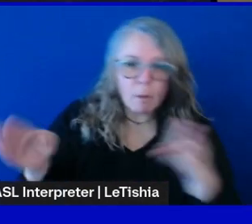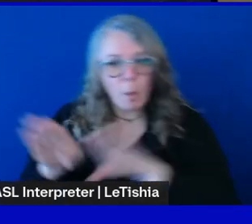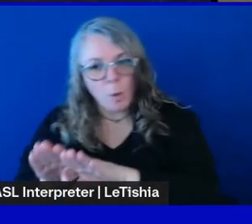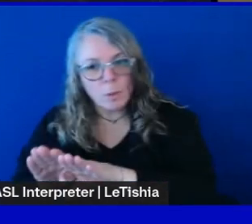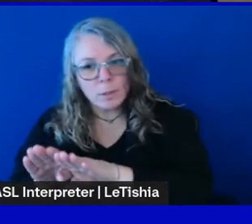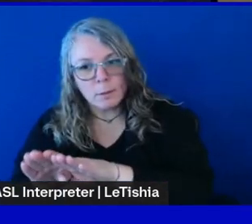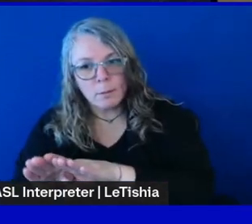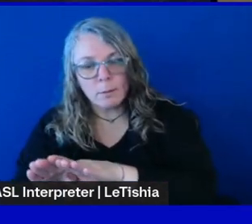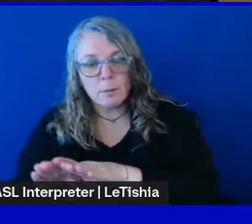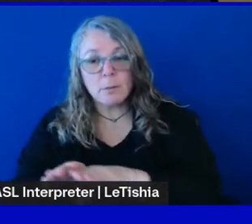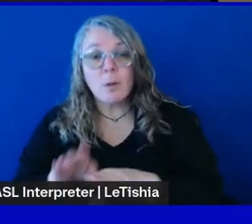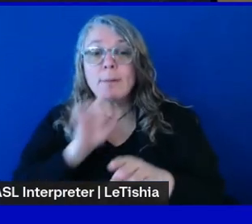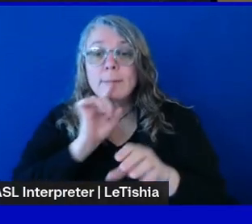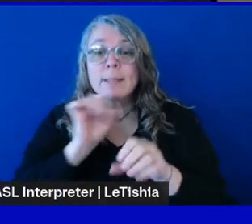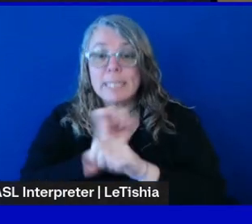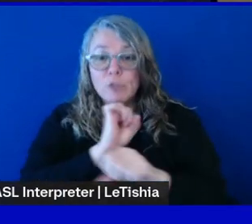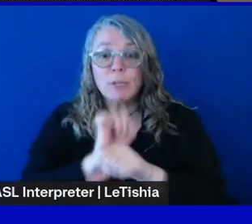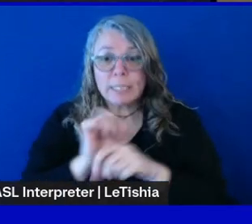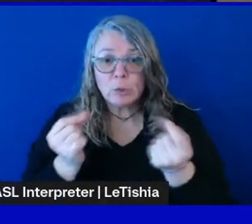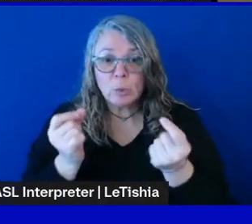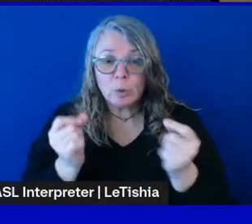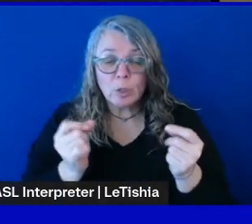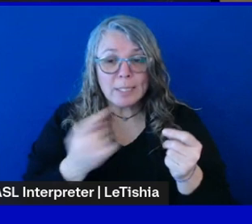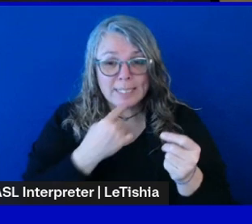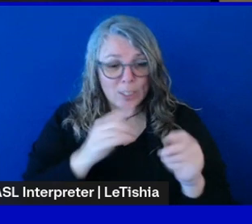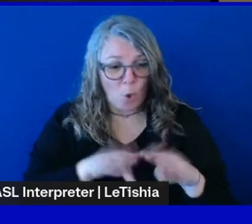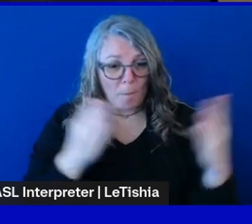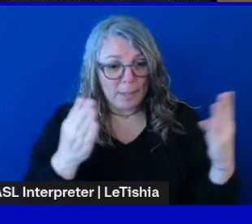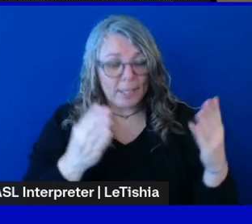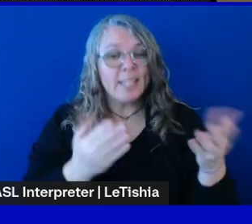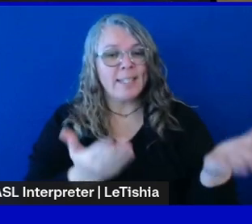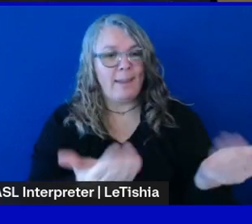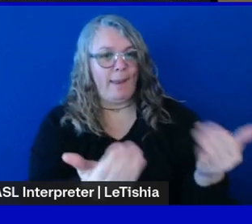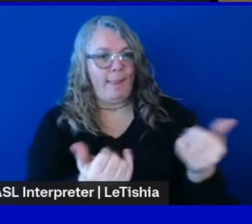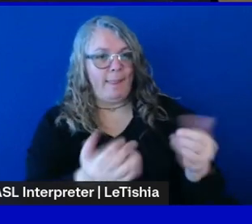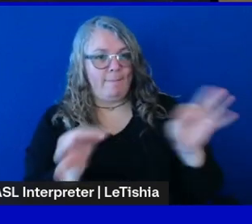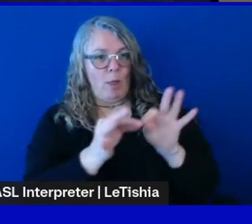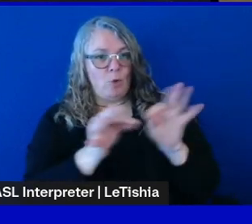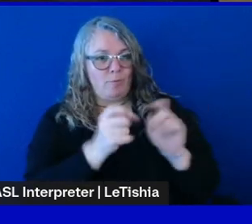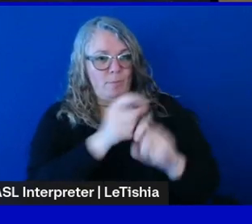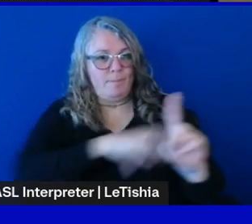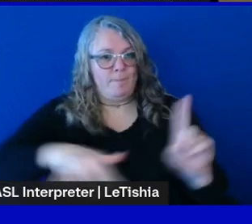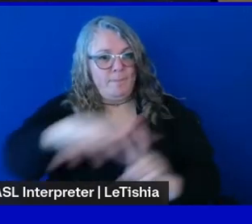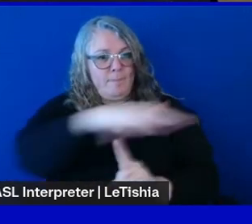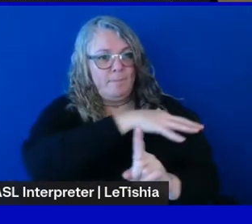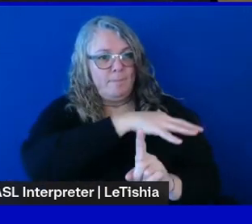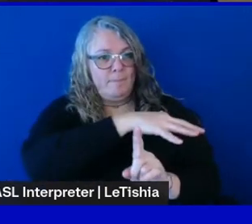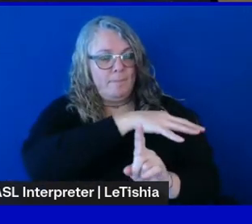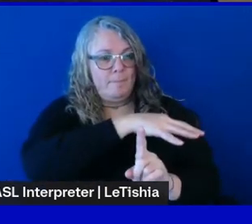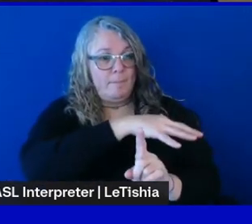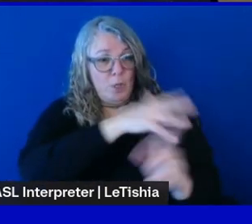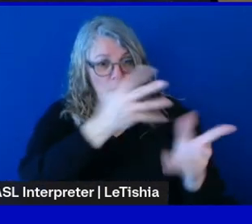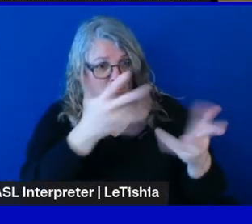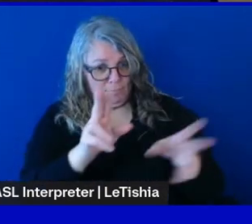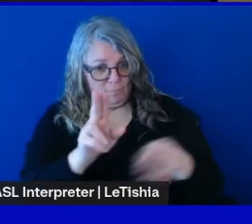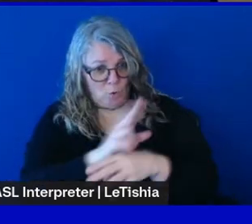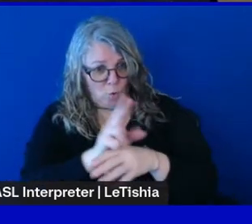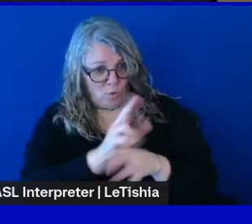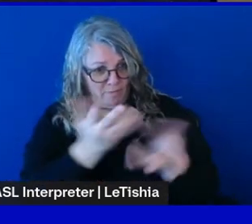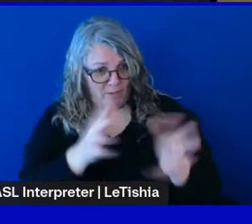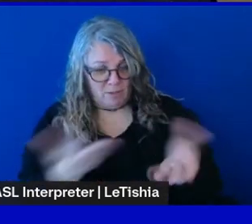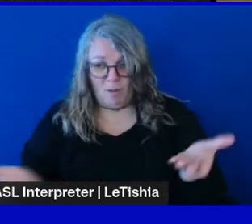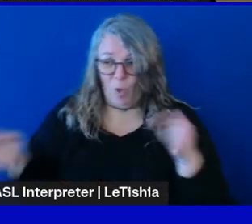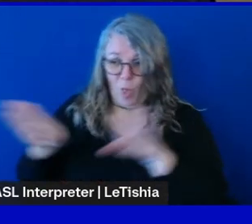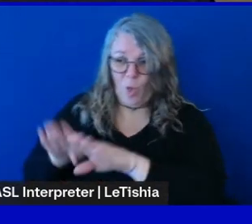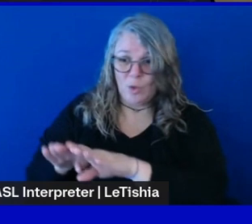So what this literally does is when it says opening, it's just fetching the values from the environment. And when it's done using them, when it says closing,